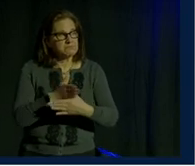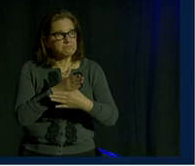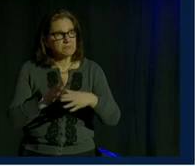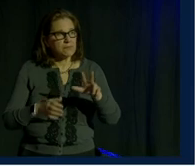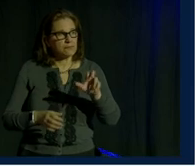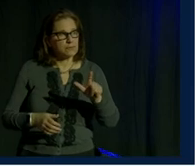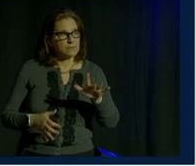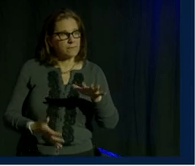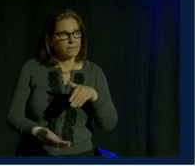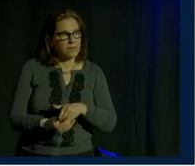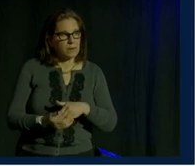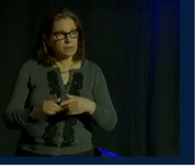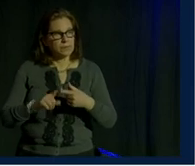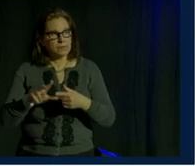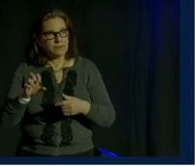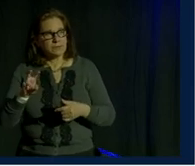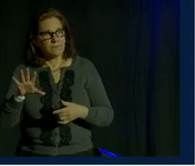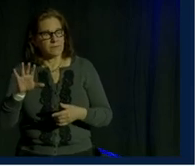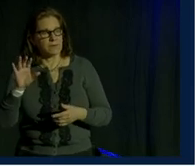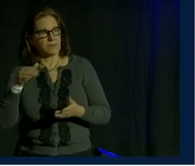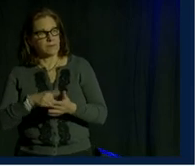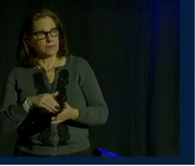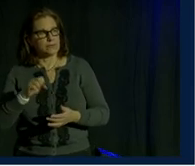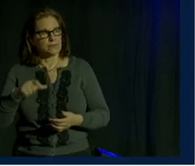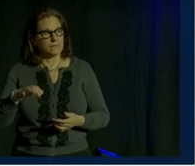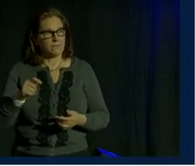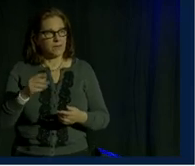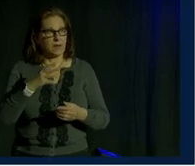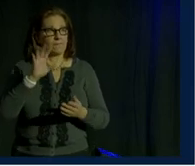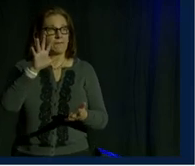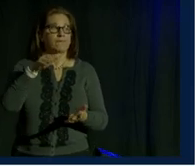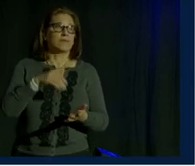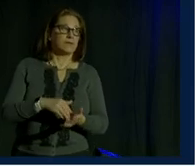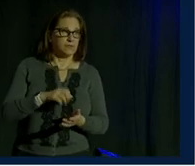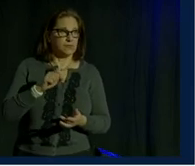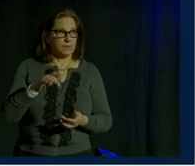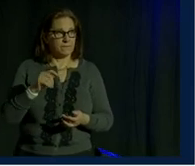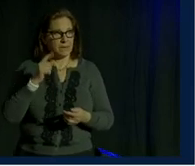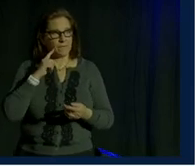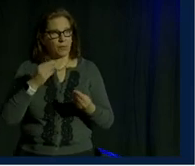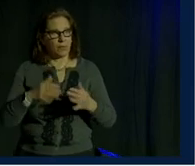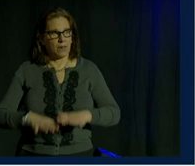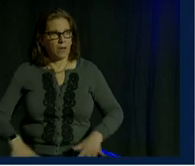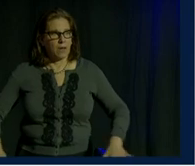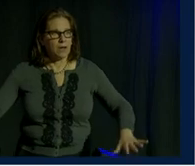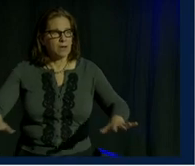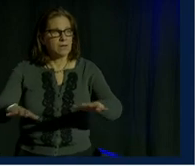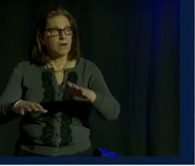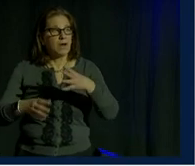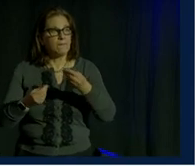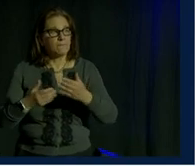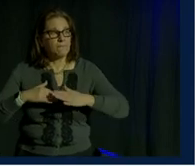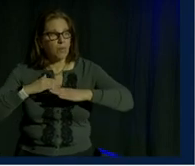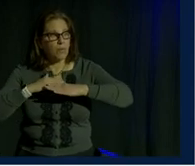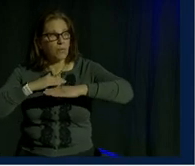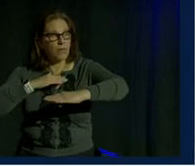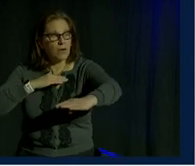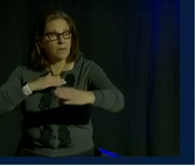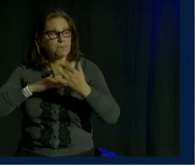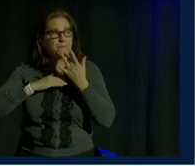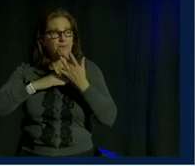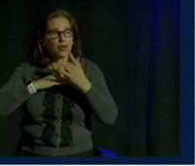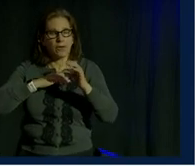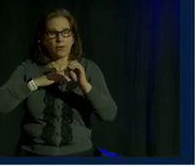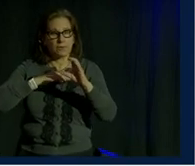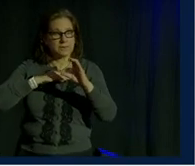325,000 square feet to 375,000 square feet, and at least 5,000 square feet of ground floor space. It